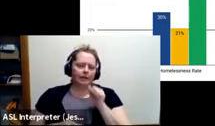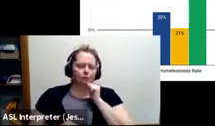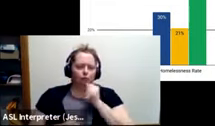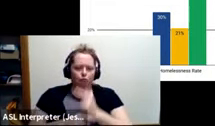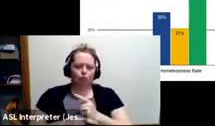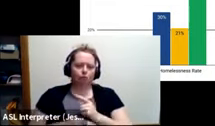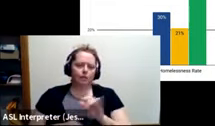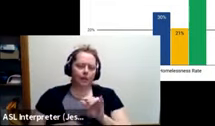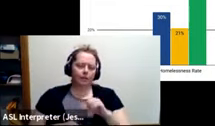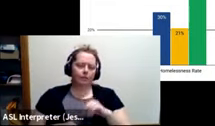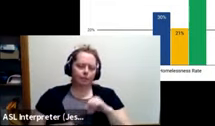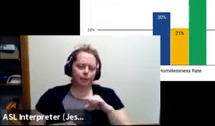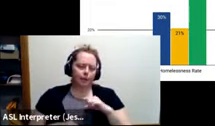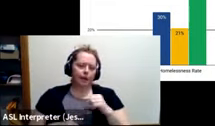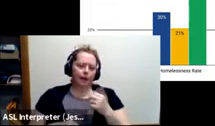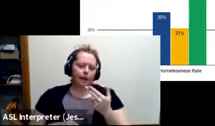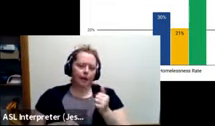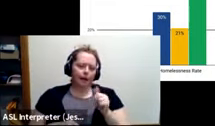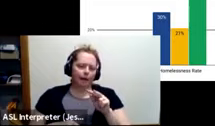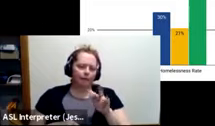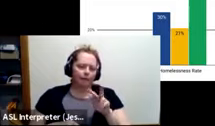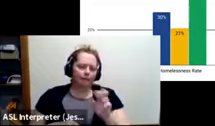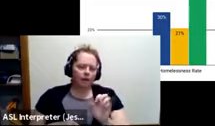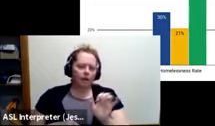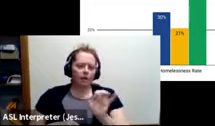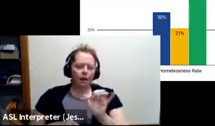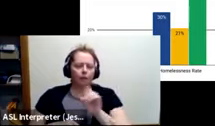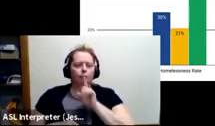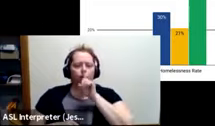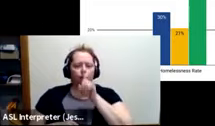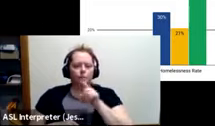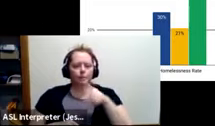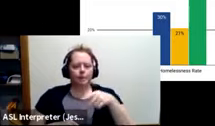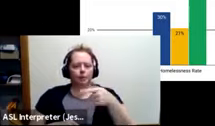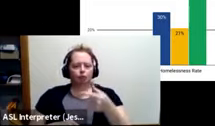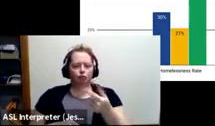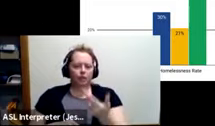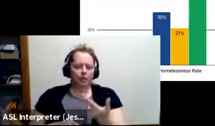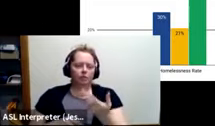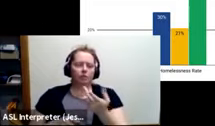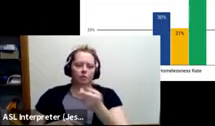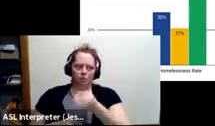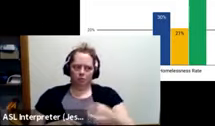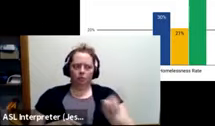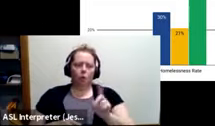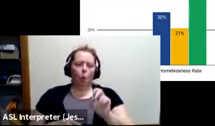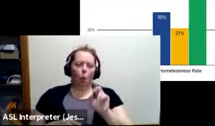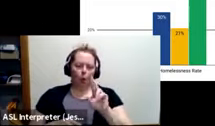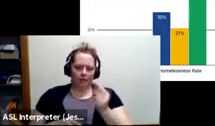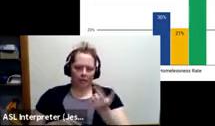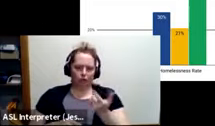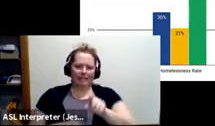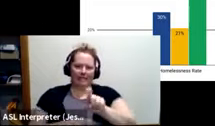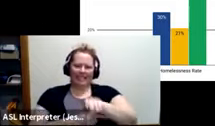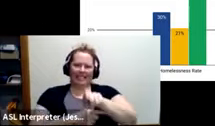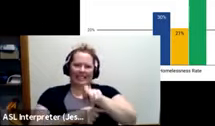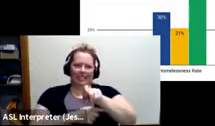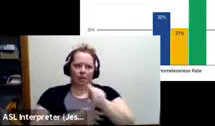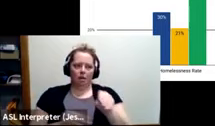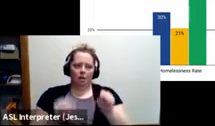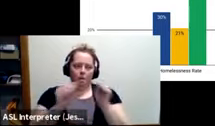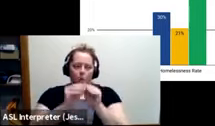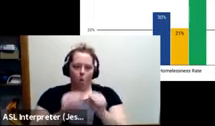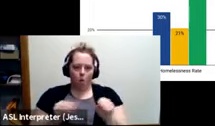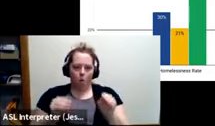TPGH. It raises the need for these organizations to exist. And